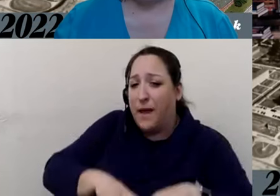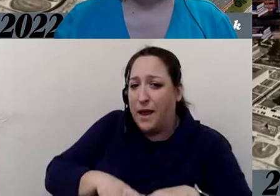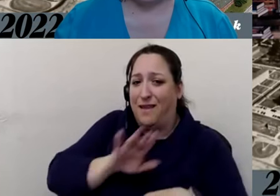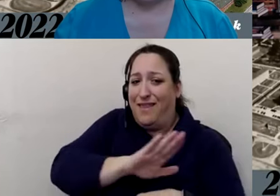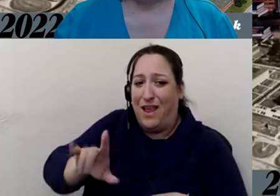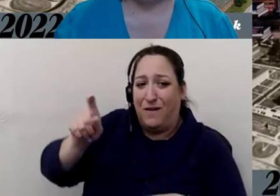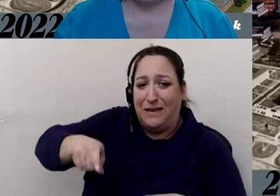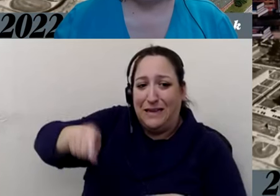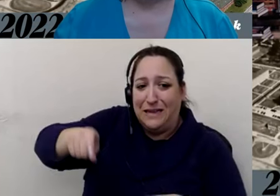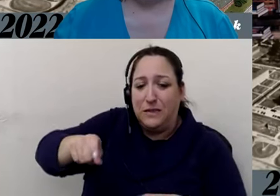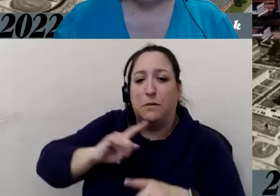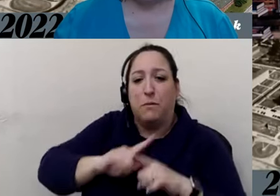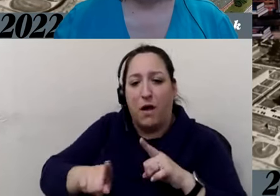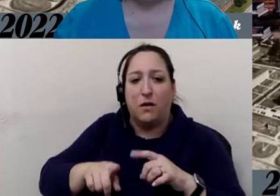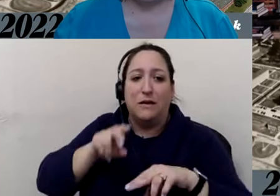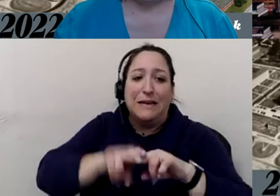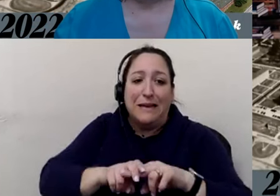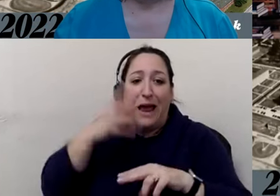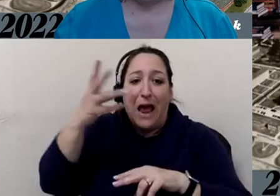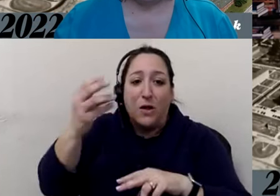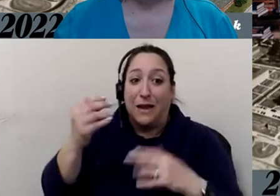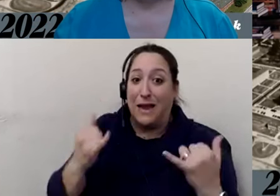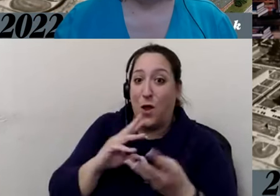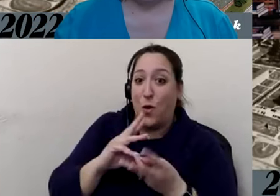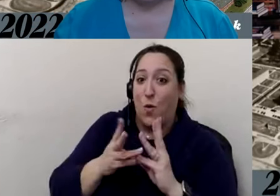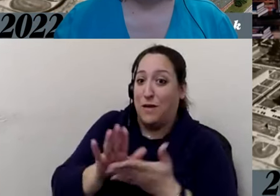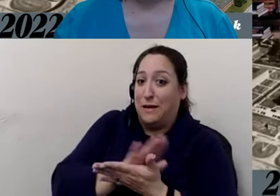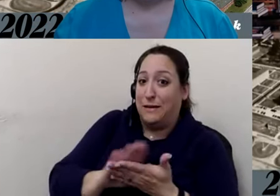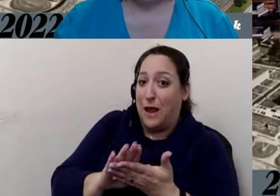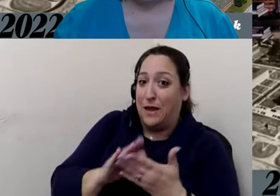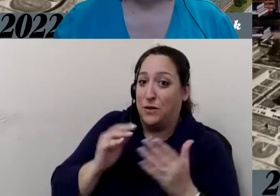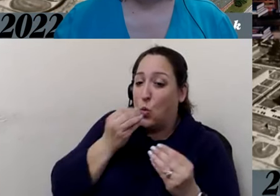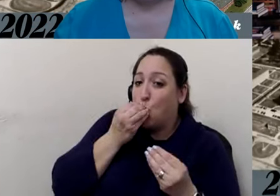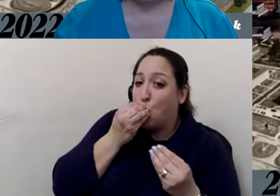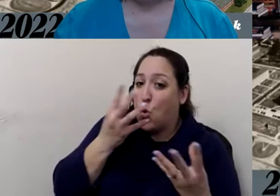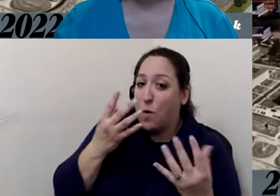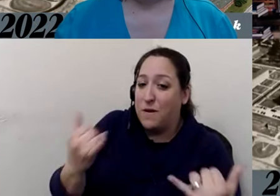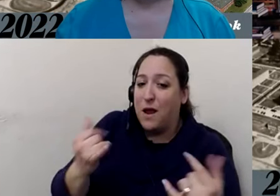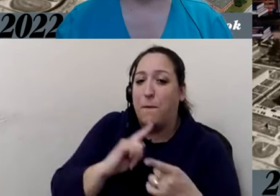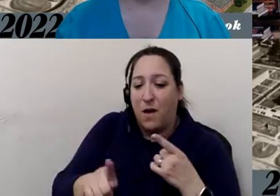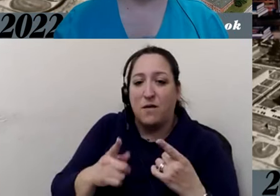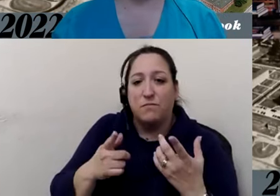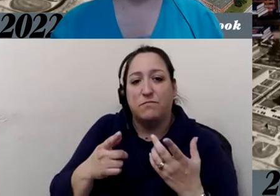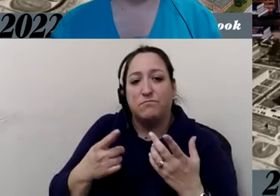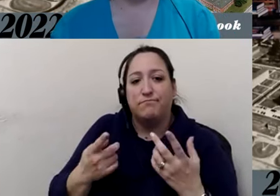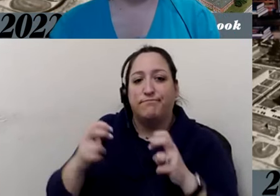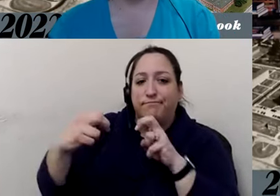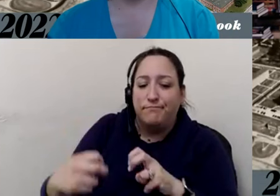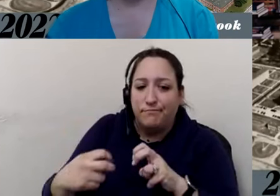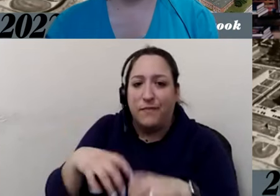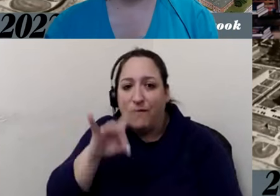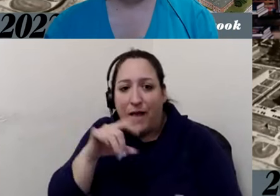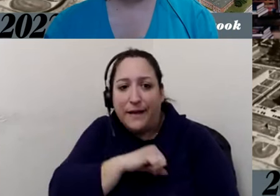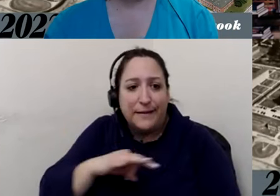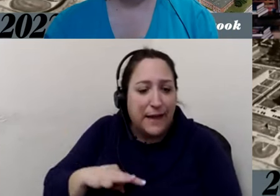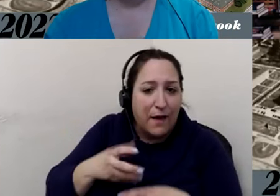needs are. If it's just going and sitting outside, especially as the weather gets nicer, you know, just go over, find that staff person that